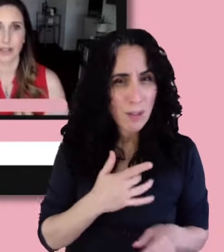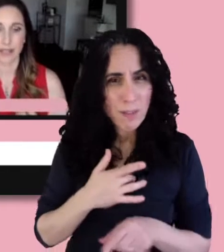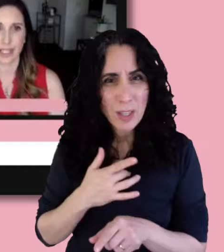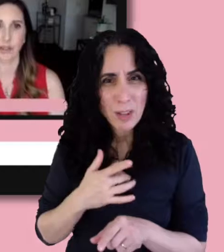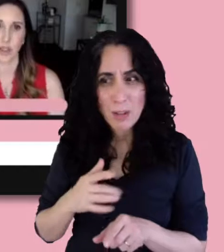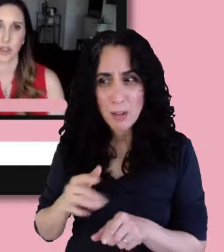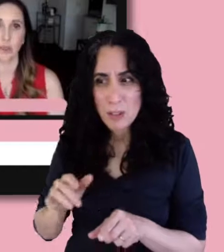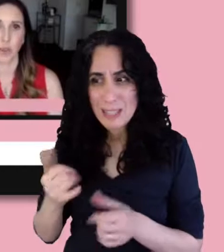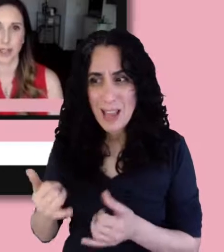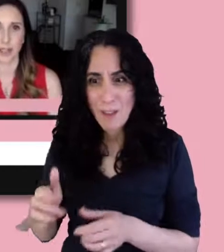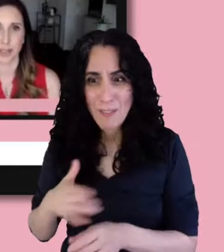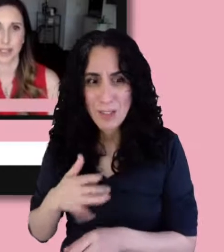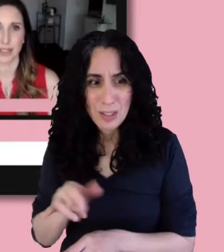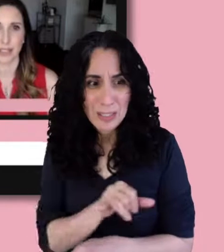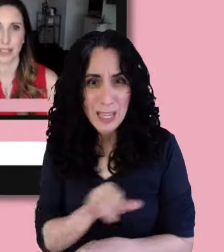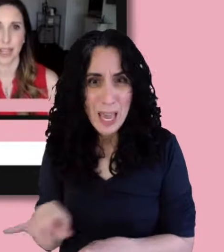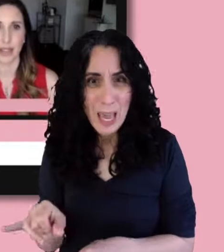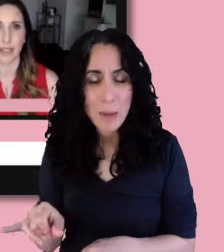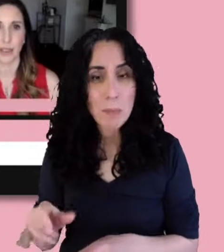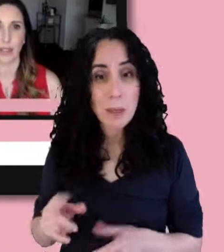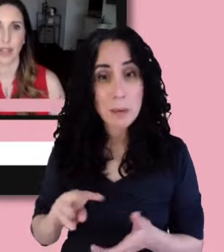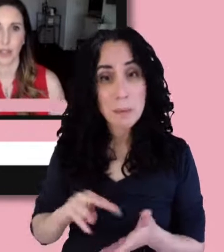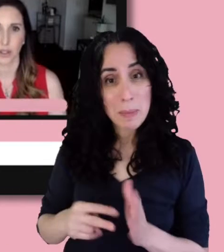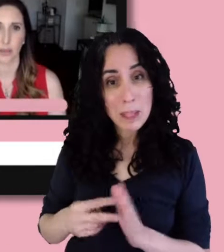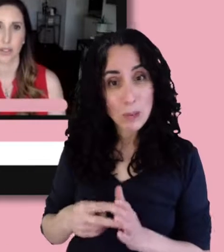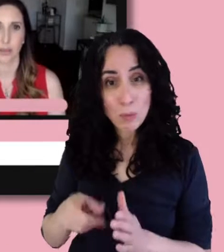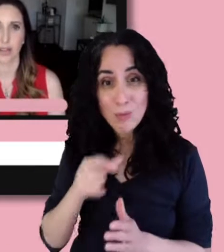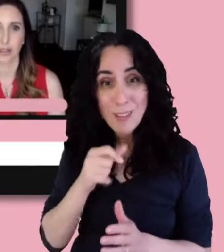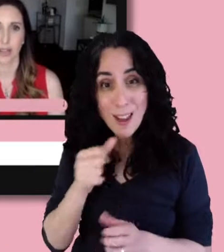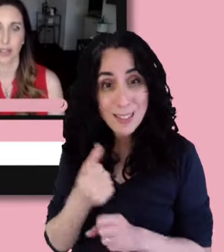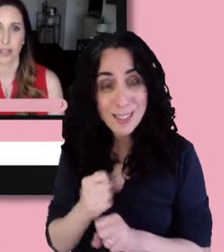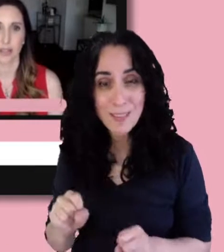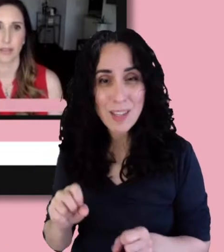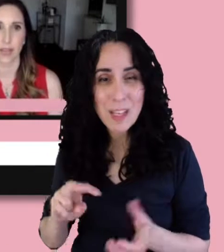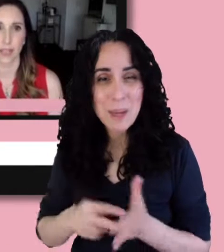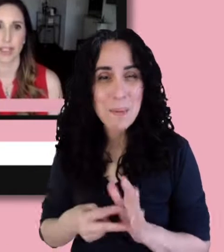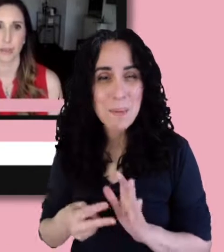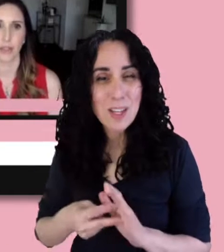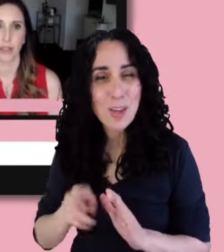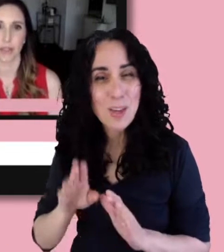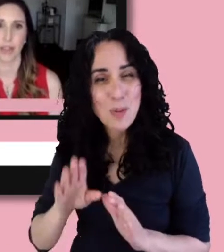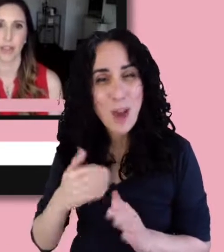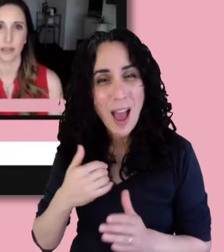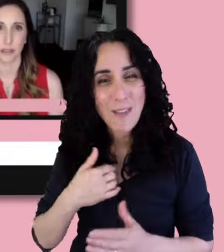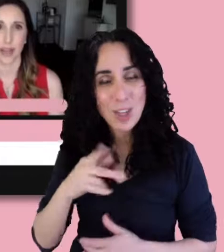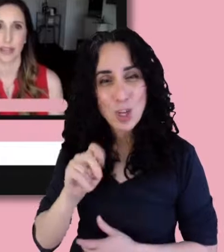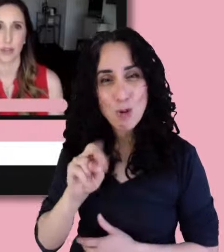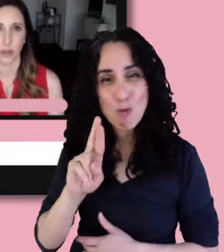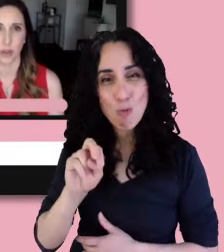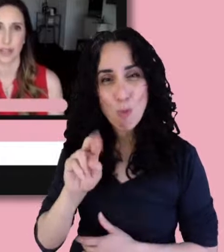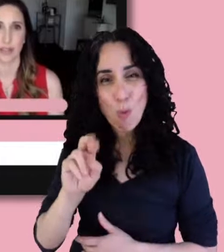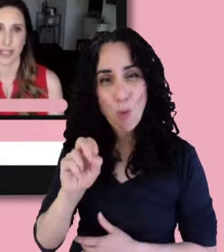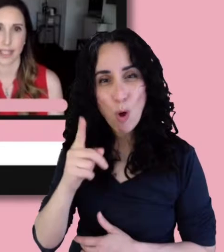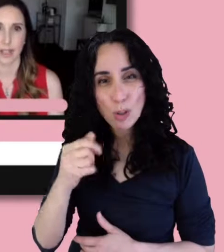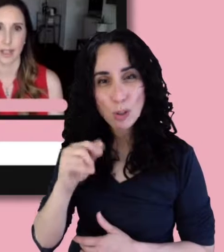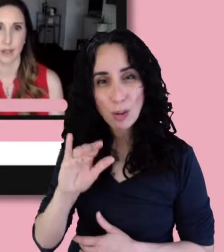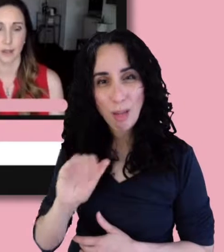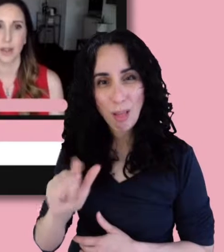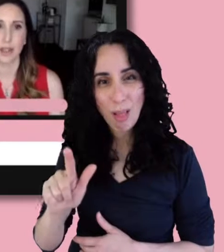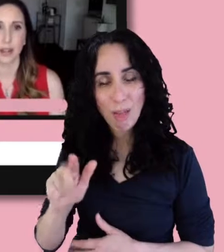not safe, but your brain is basically having a neurological response that is very similar to that past stress